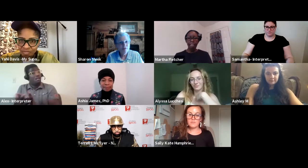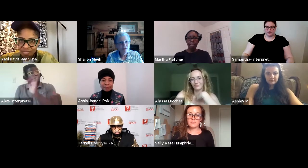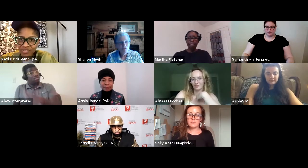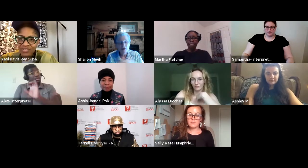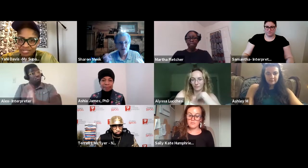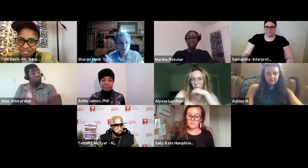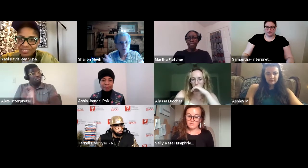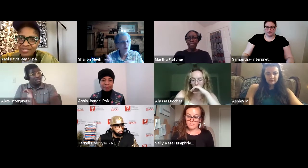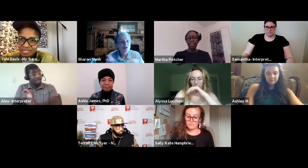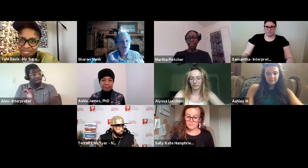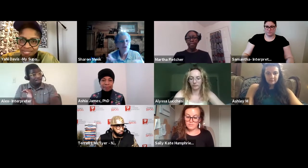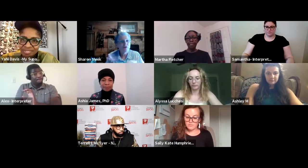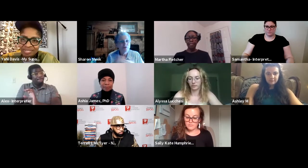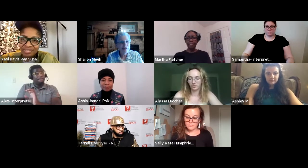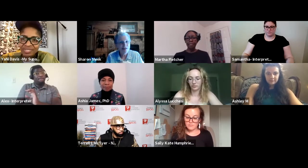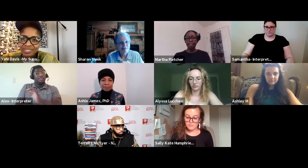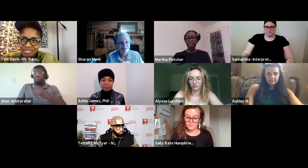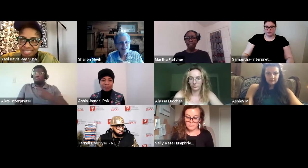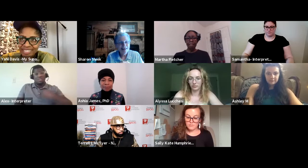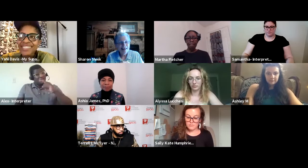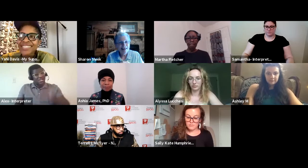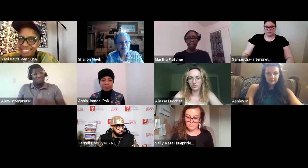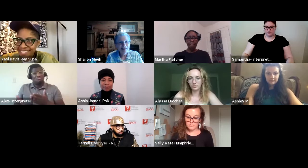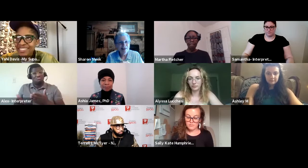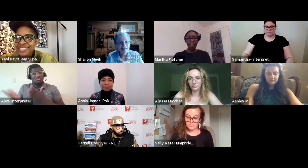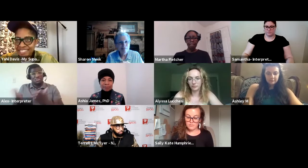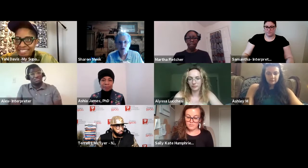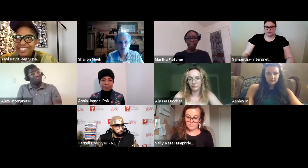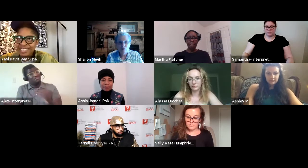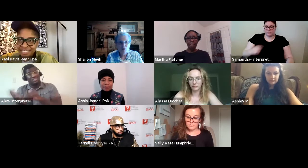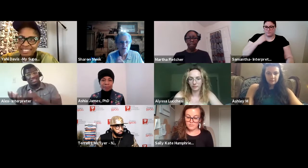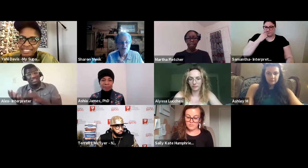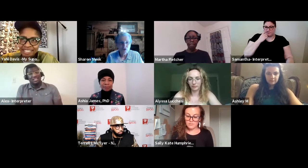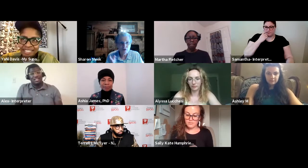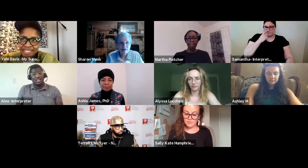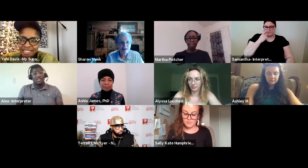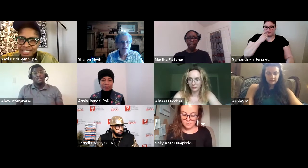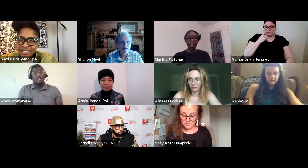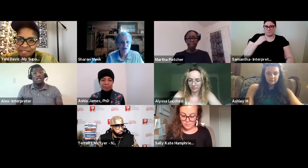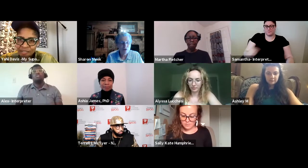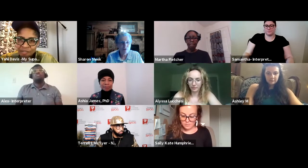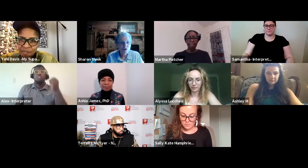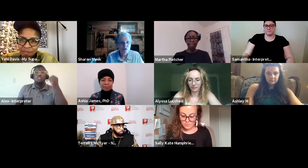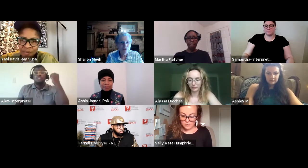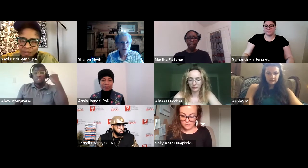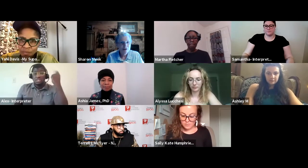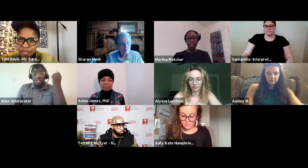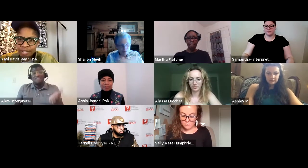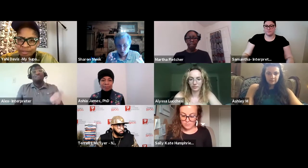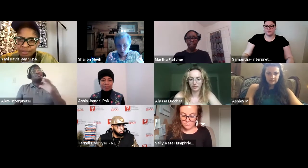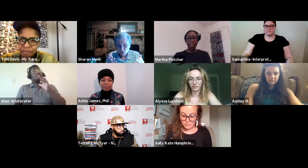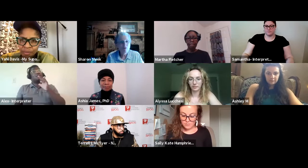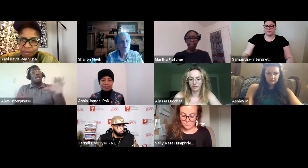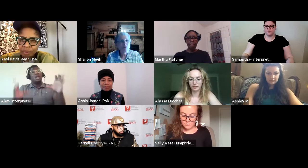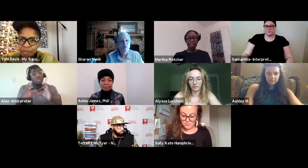behold, we then were called into service again. And even though we weren't certified interpreters,